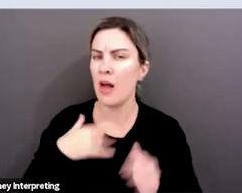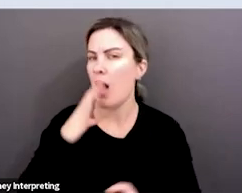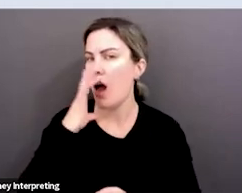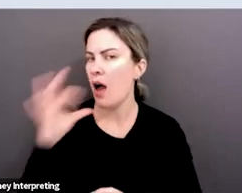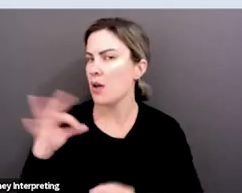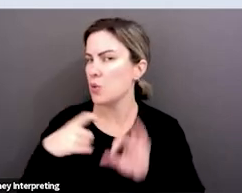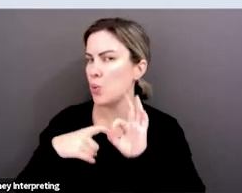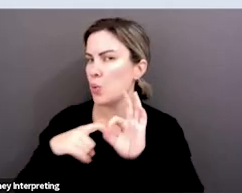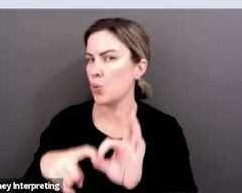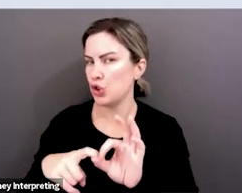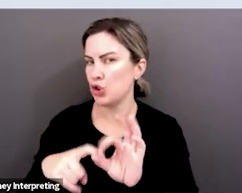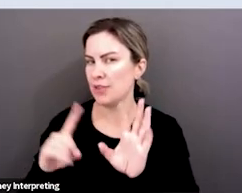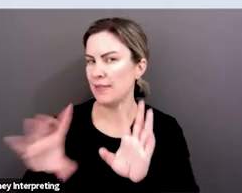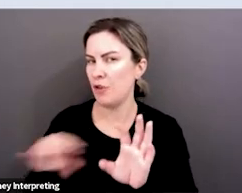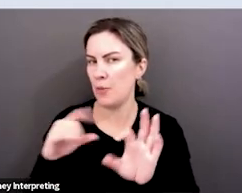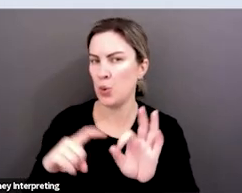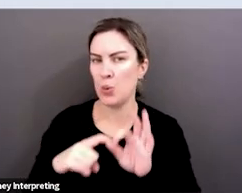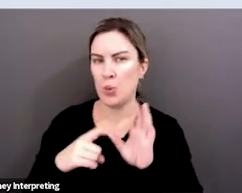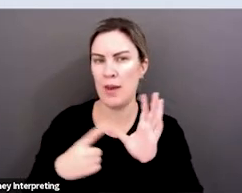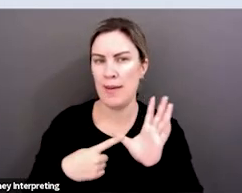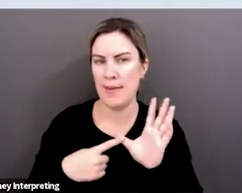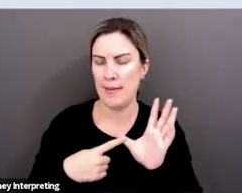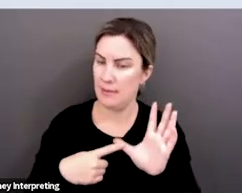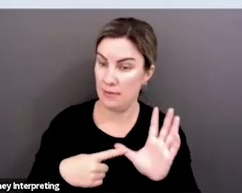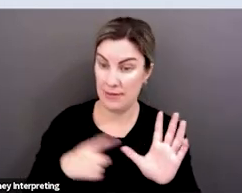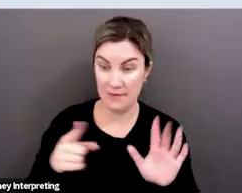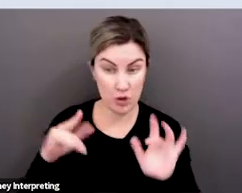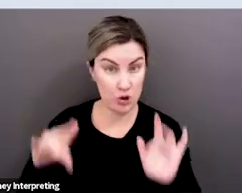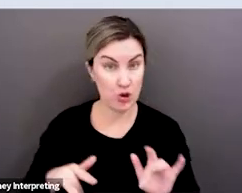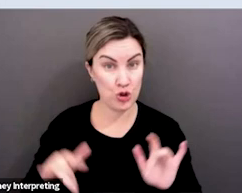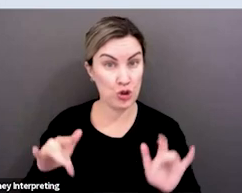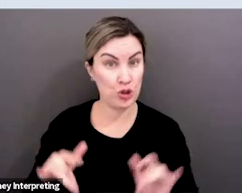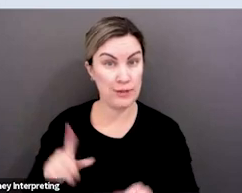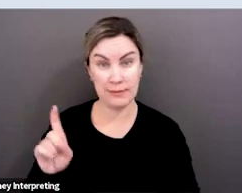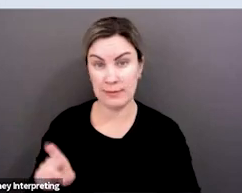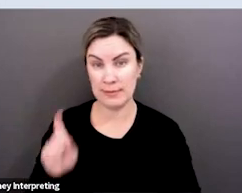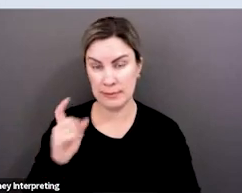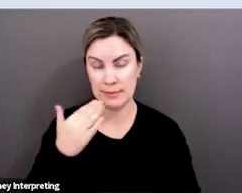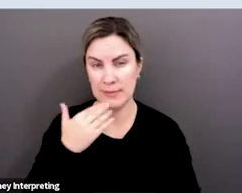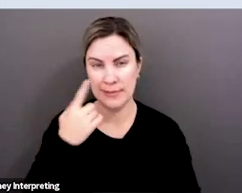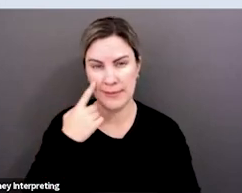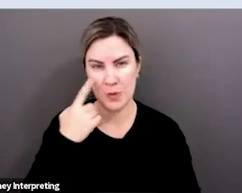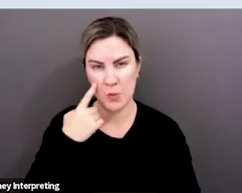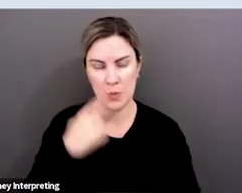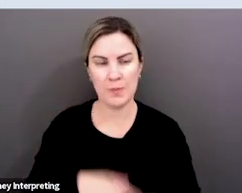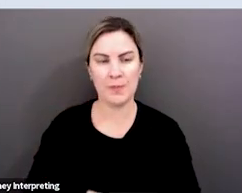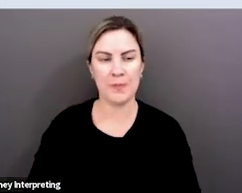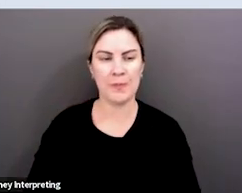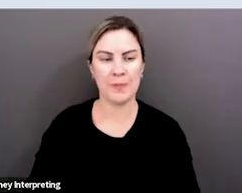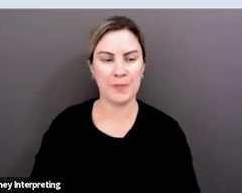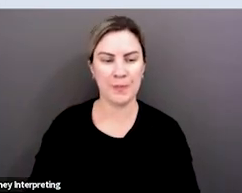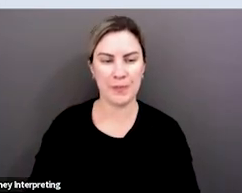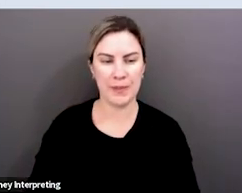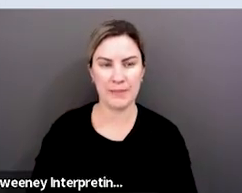If you haven't had a look at the Q&A yet and you're participating, please do have a read. If you particularly like